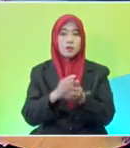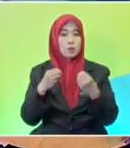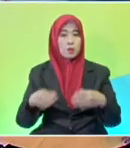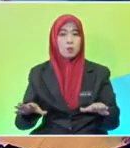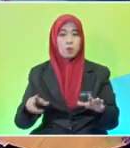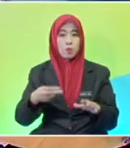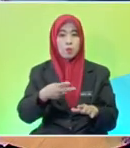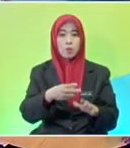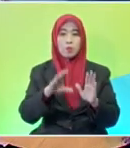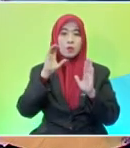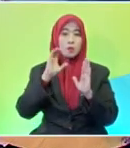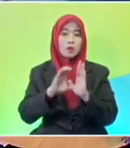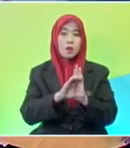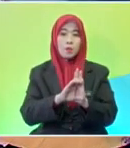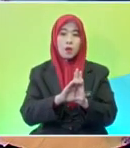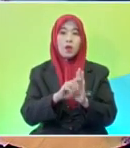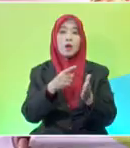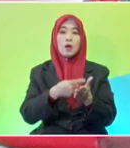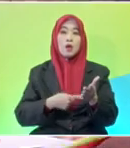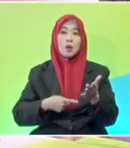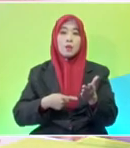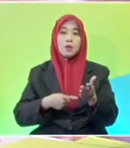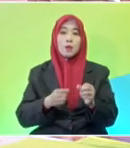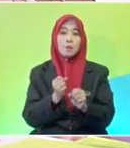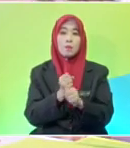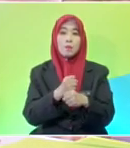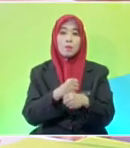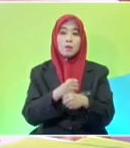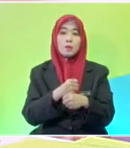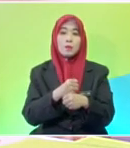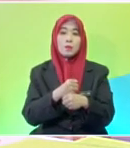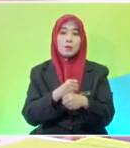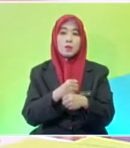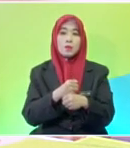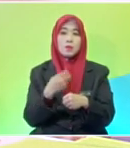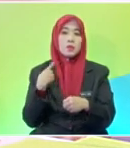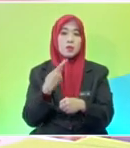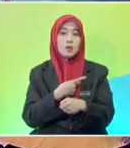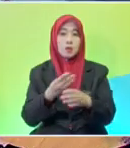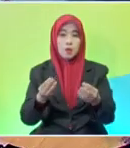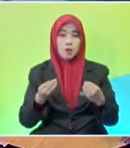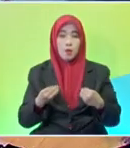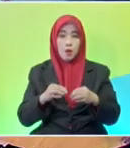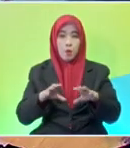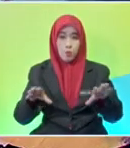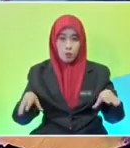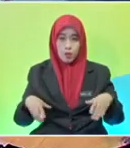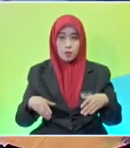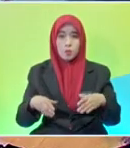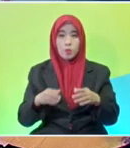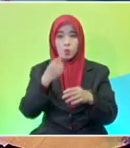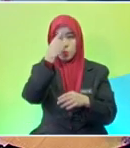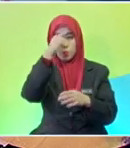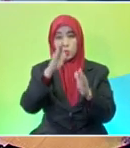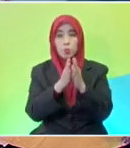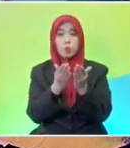pictures, okay, what shape you want to do for the scrapbook? Okay, for example, you can have a scrapbook. Mm-hmm. Okay, maybe